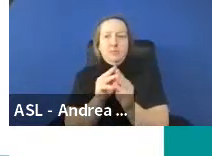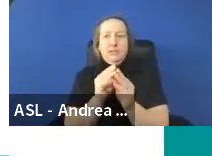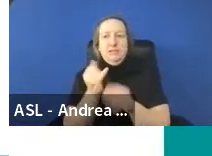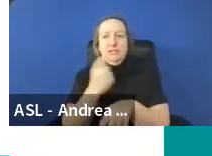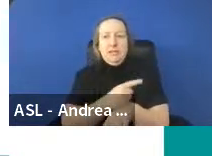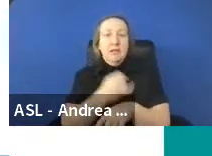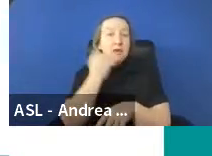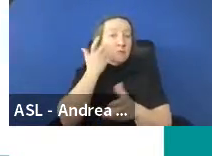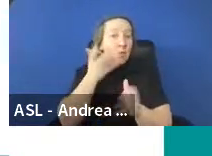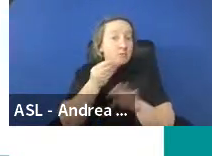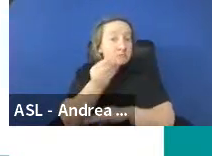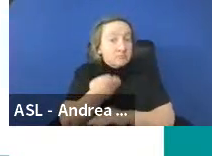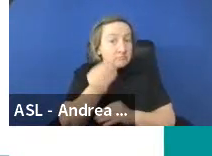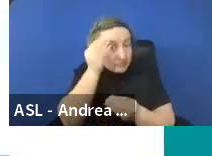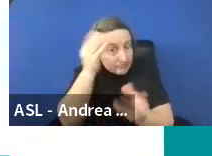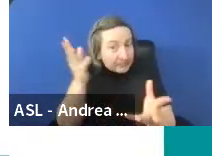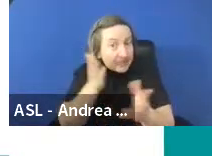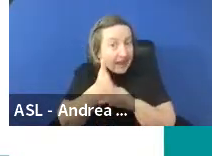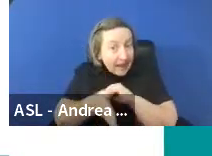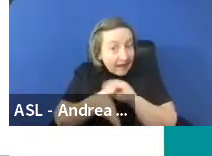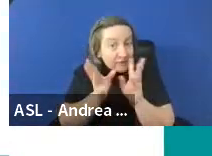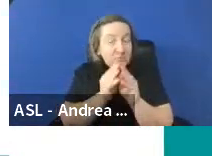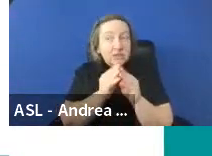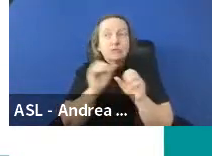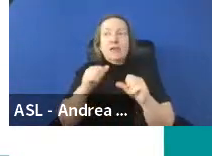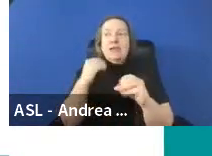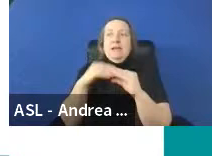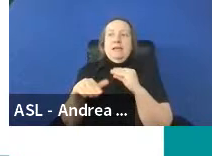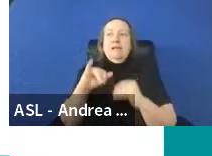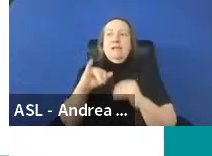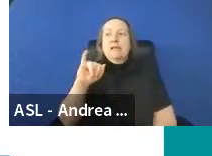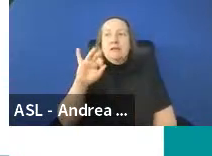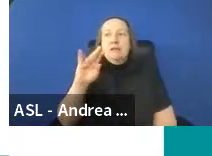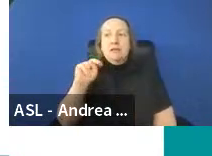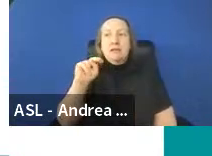the meeting, email comments to